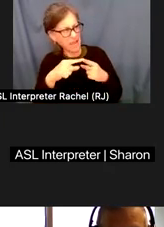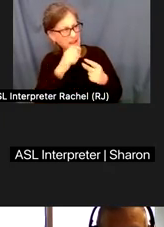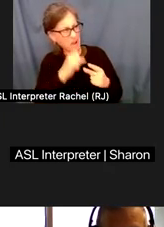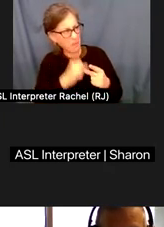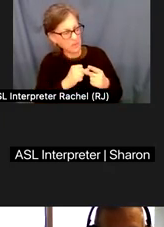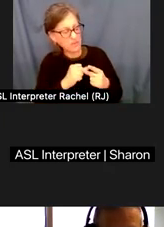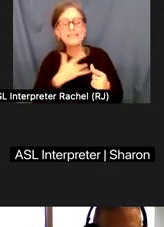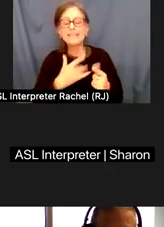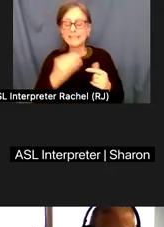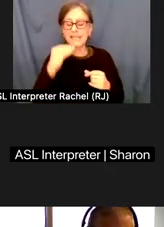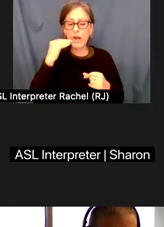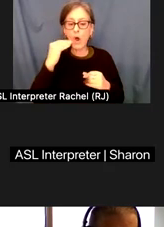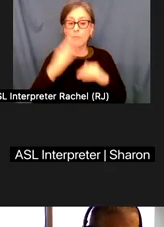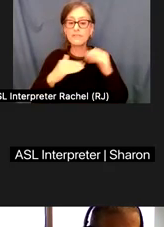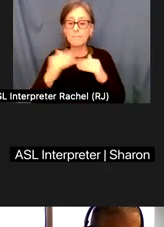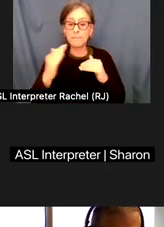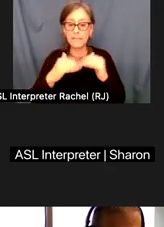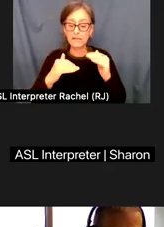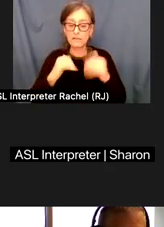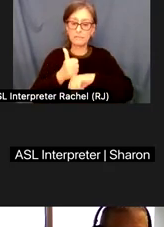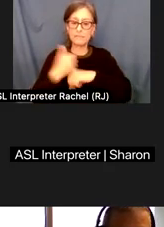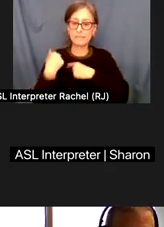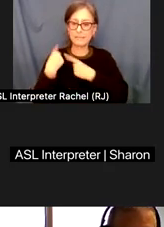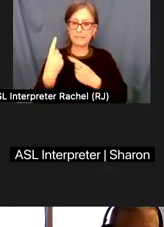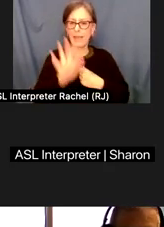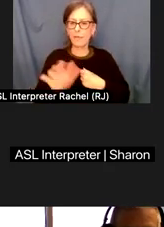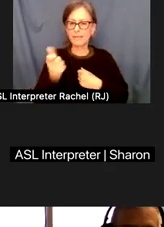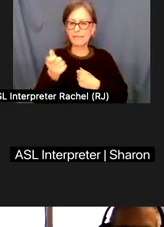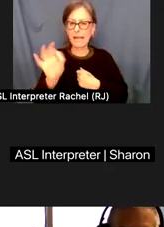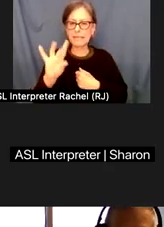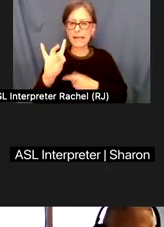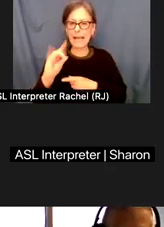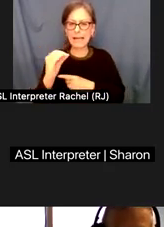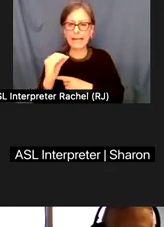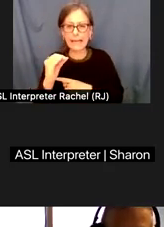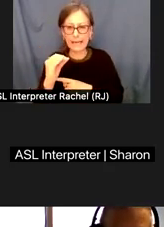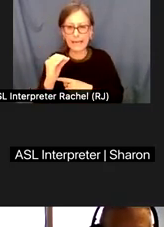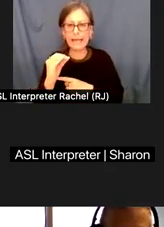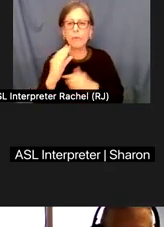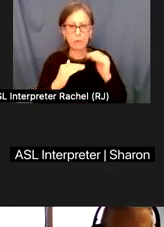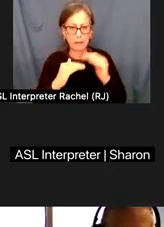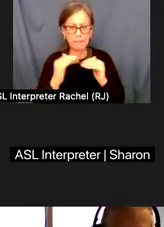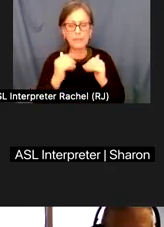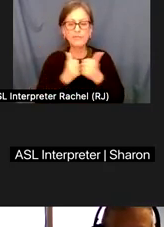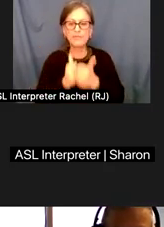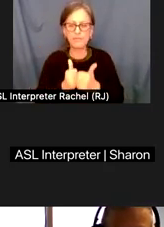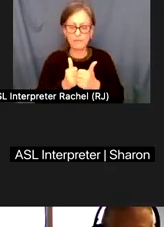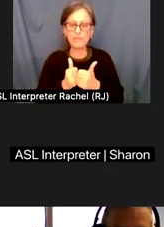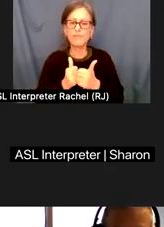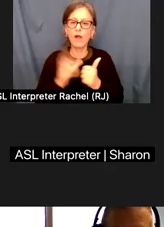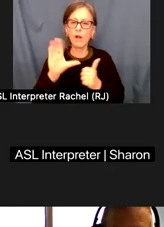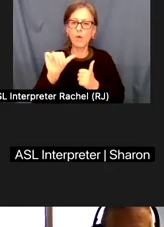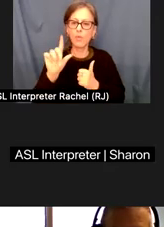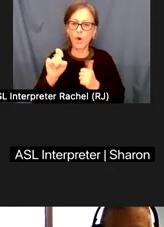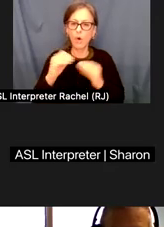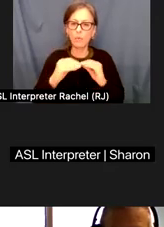homes that have been built since, like around 1980, were built to a higher building code, of course, than